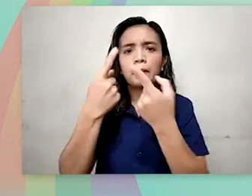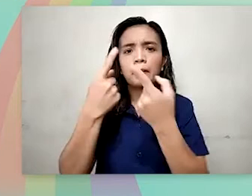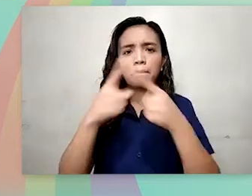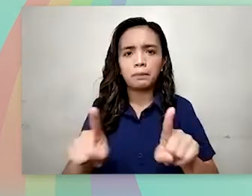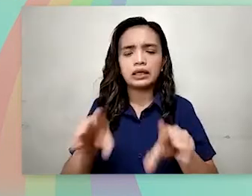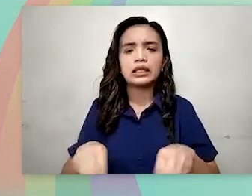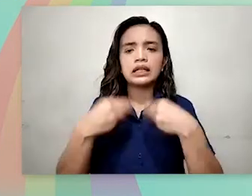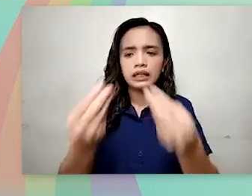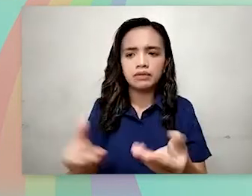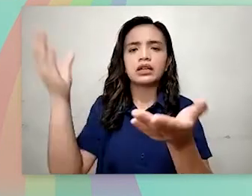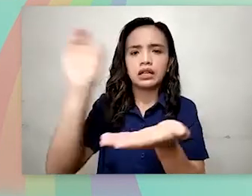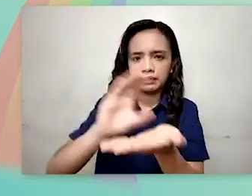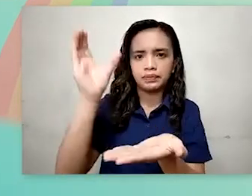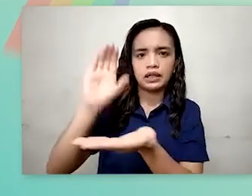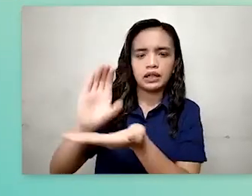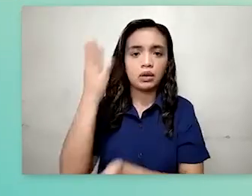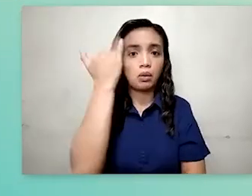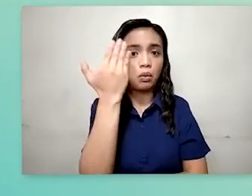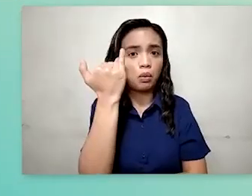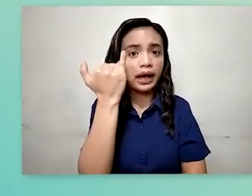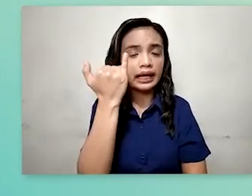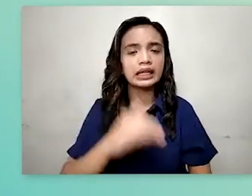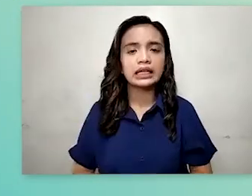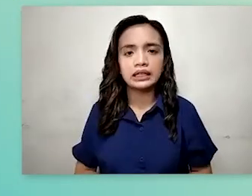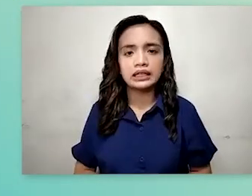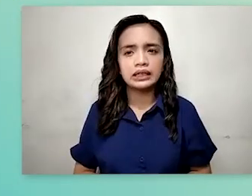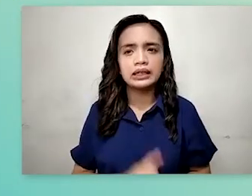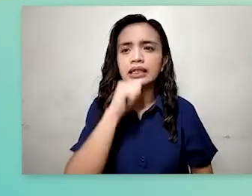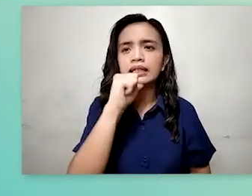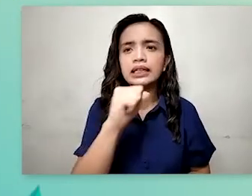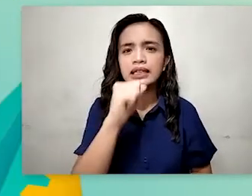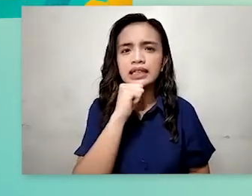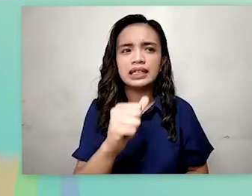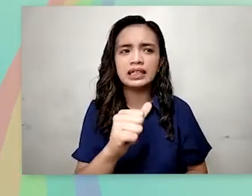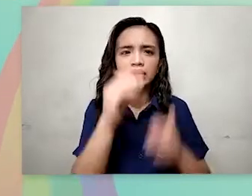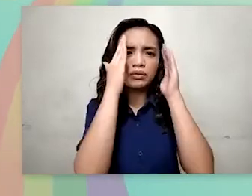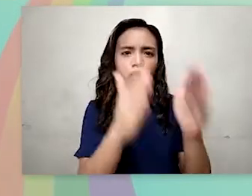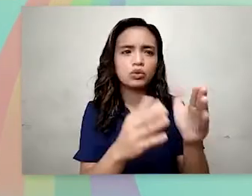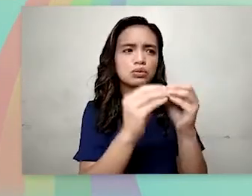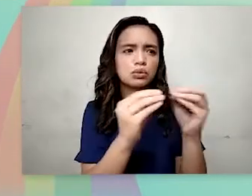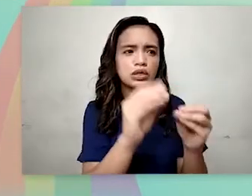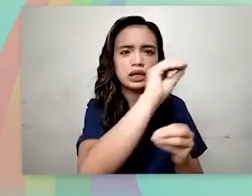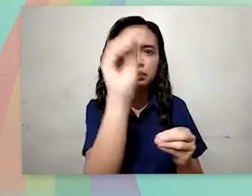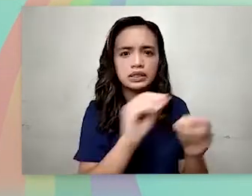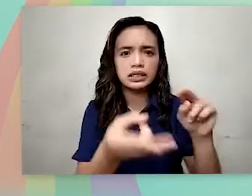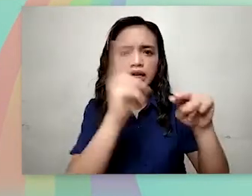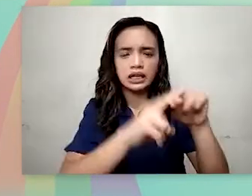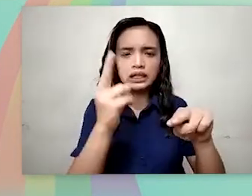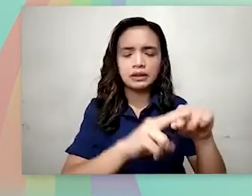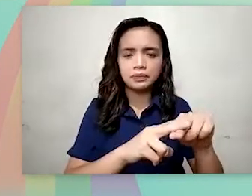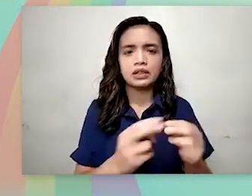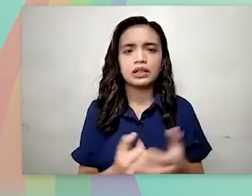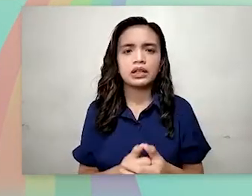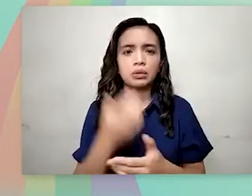from extending loans, but rather extending capital. Why do we do this? Because we move away from interest-based approach, that